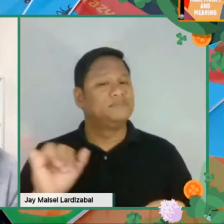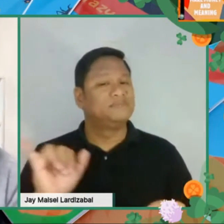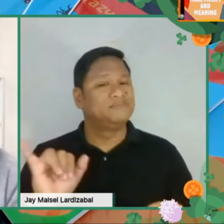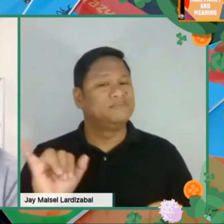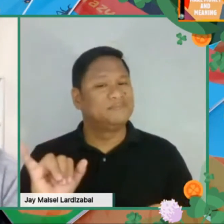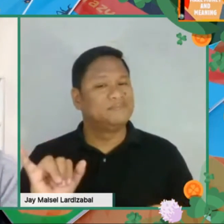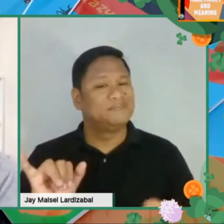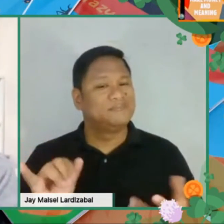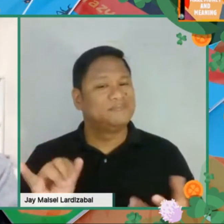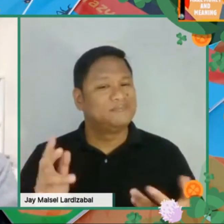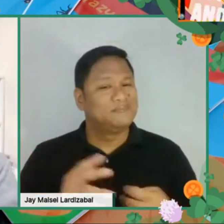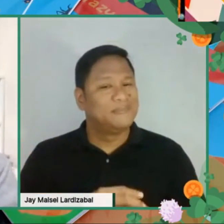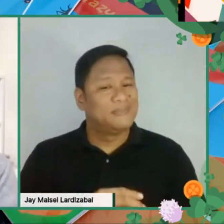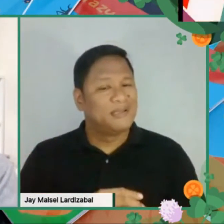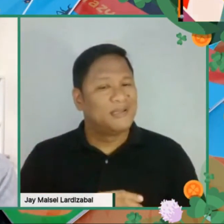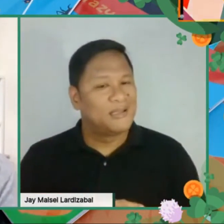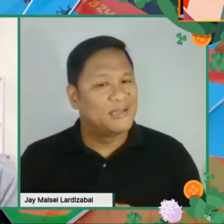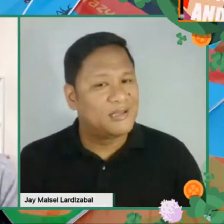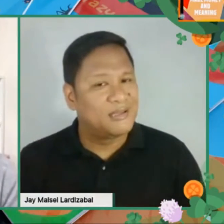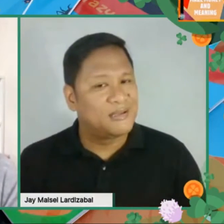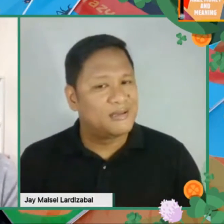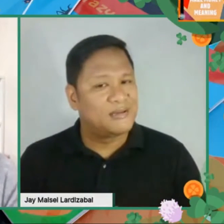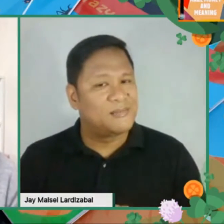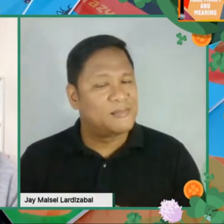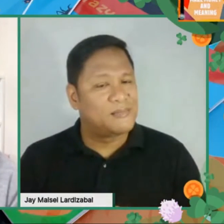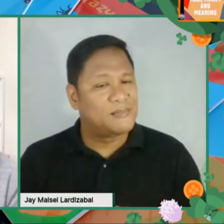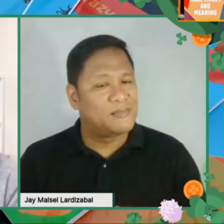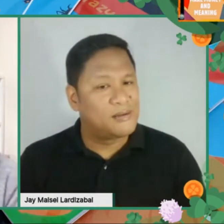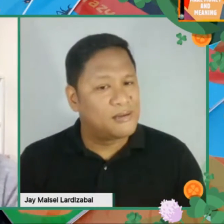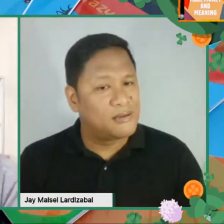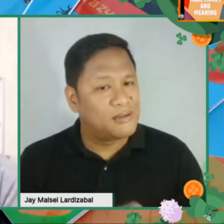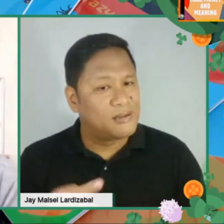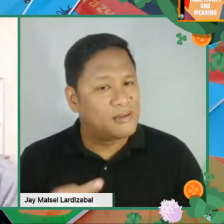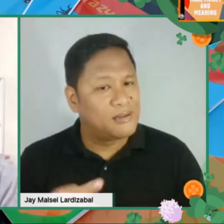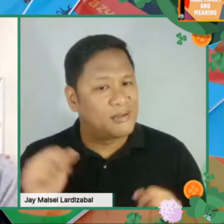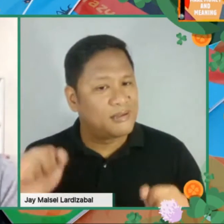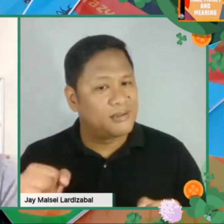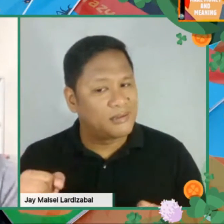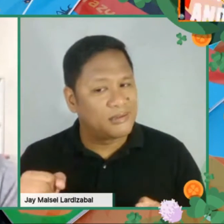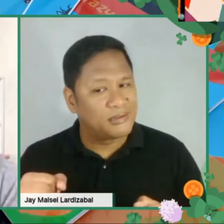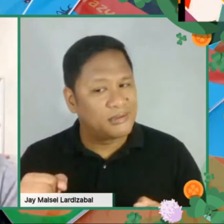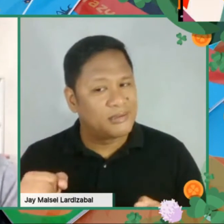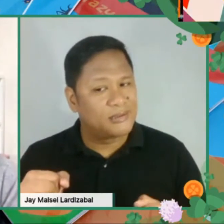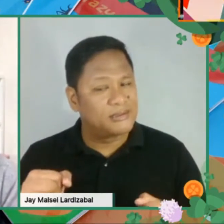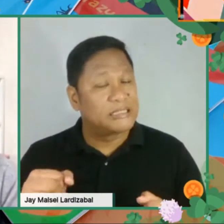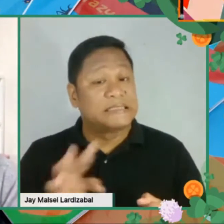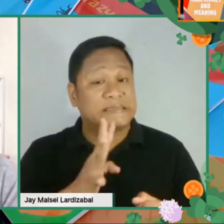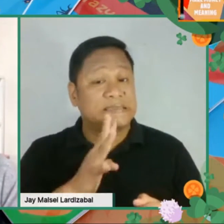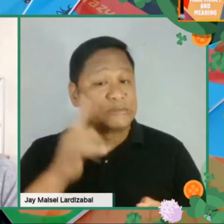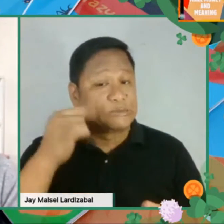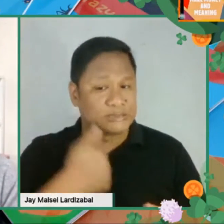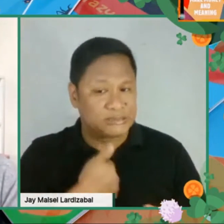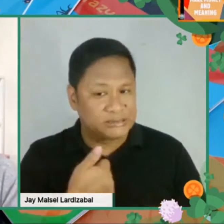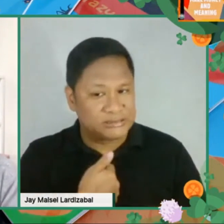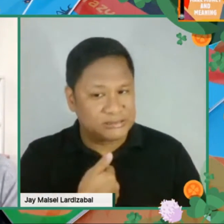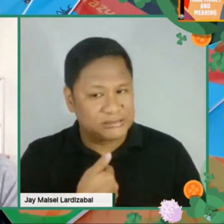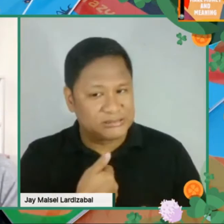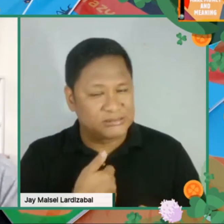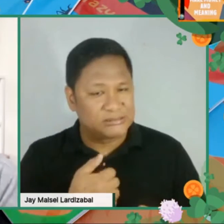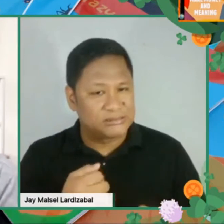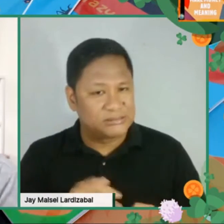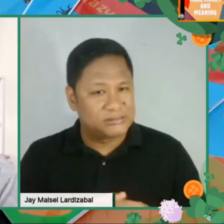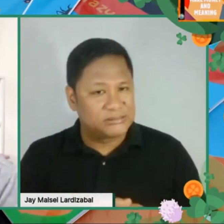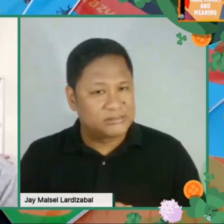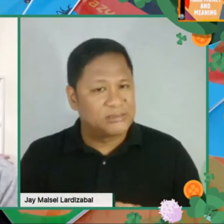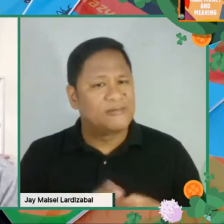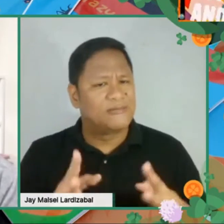medyo conundrum diyan. Ah, I can only maybe speak for myself. Ako kasi I'm a very